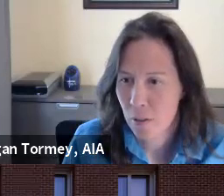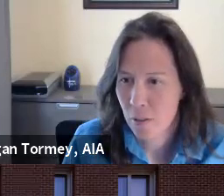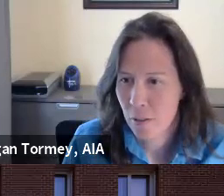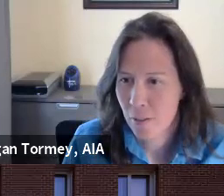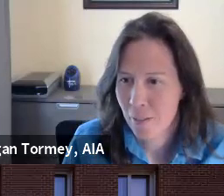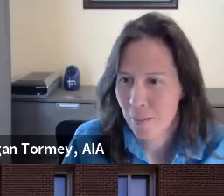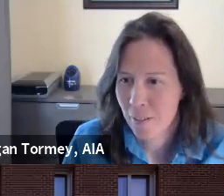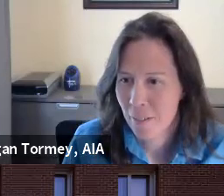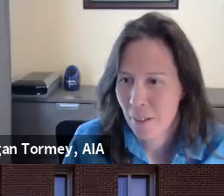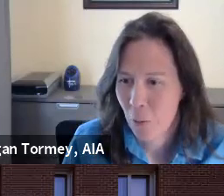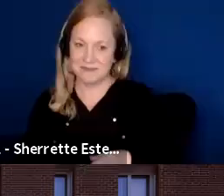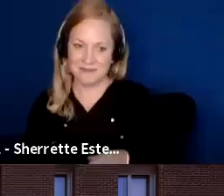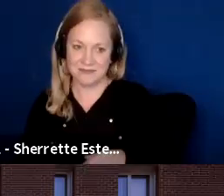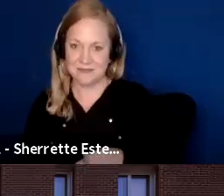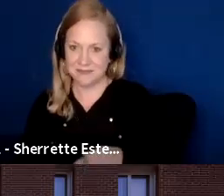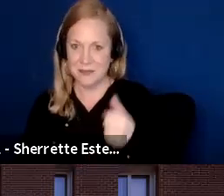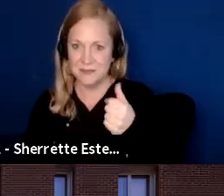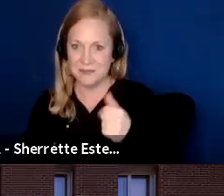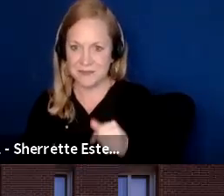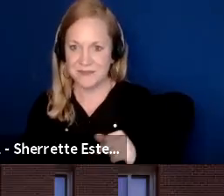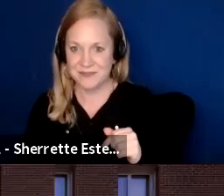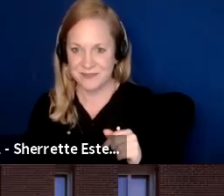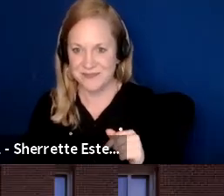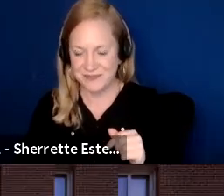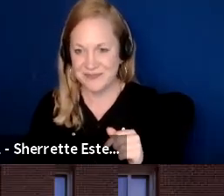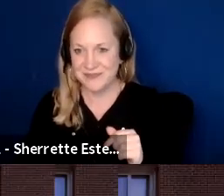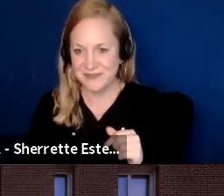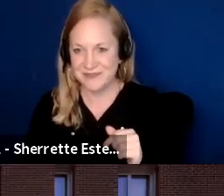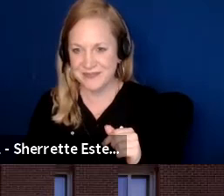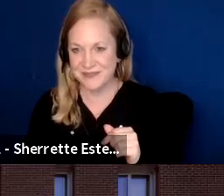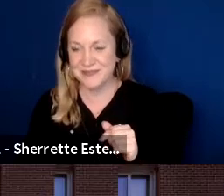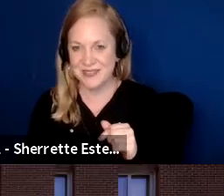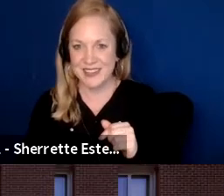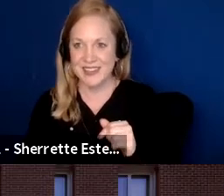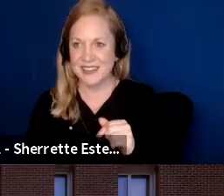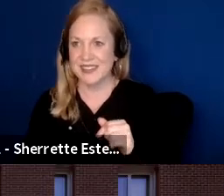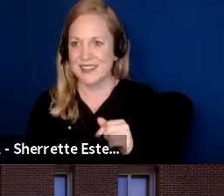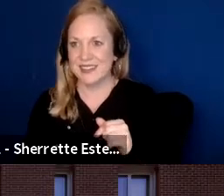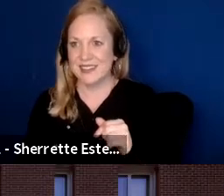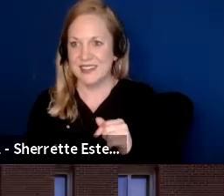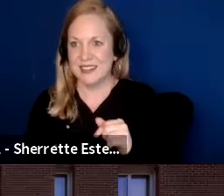or are we okay? Okay, I'm just making sure.